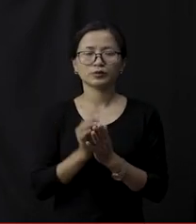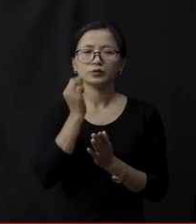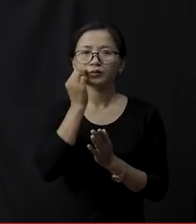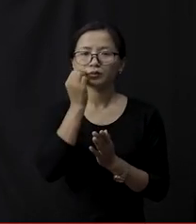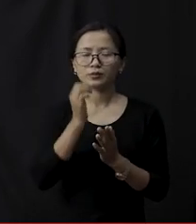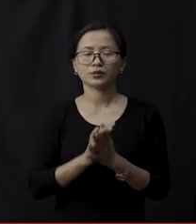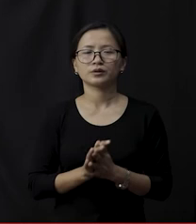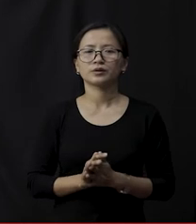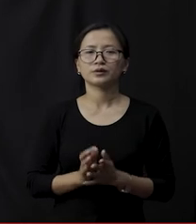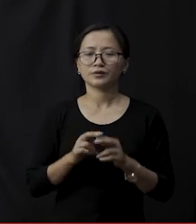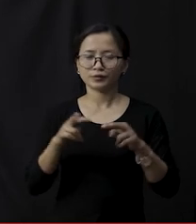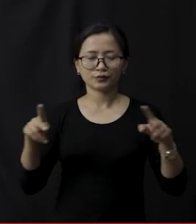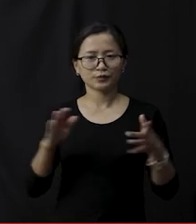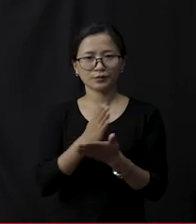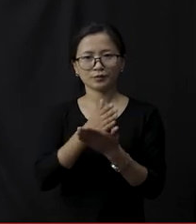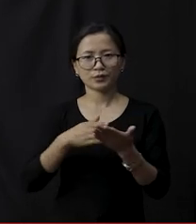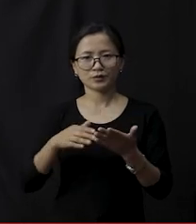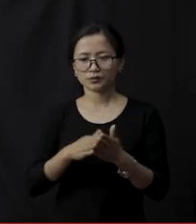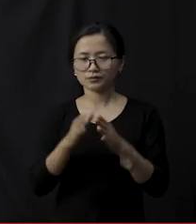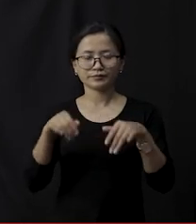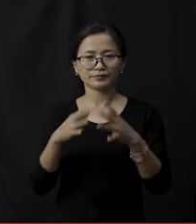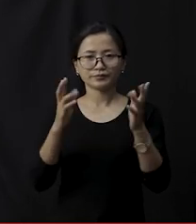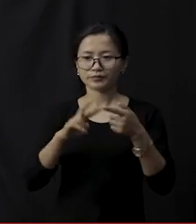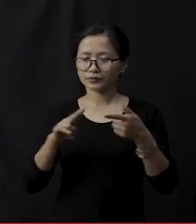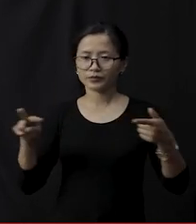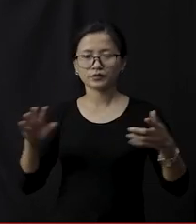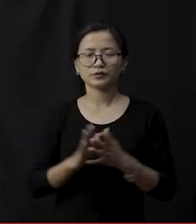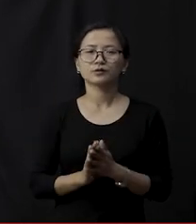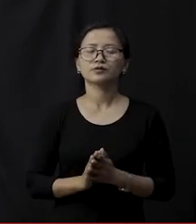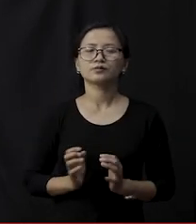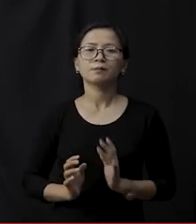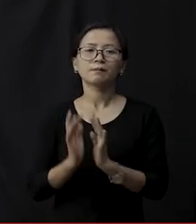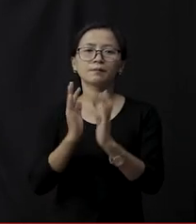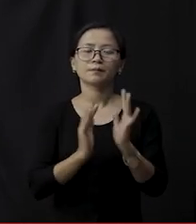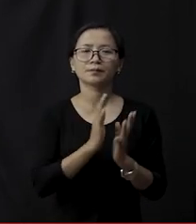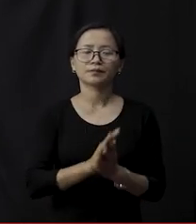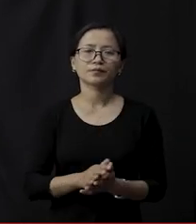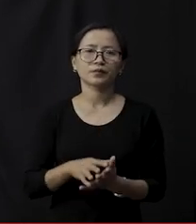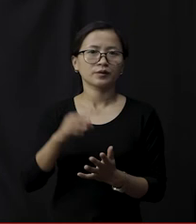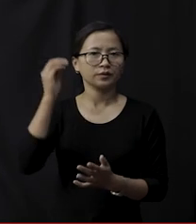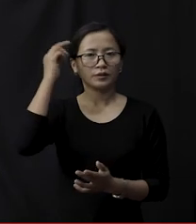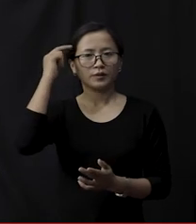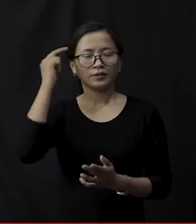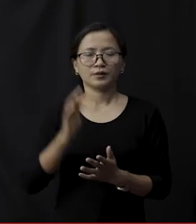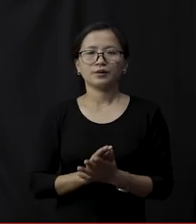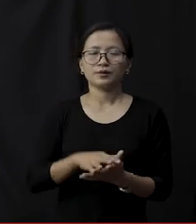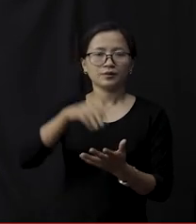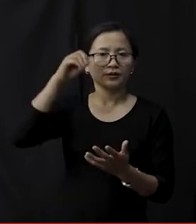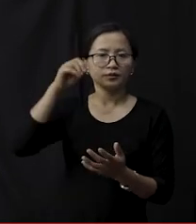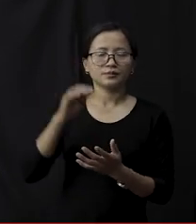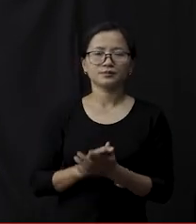about different parts of plants and different types of plants. So students, let's recollect the different parts of the